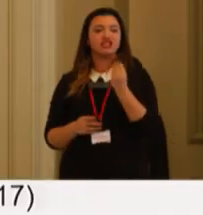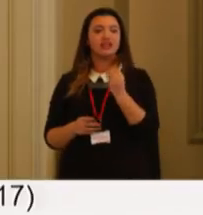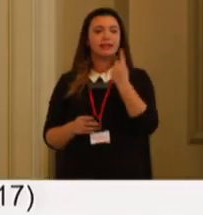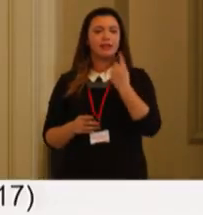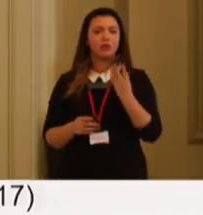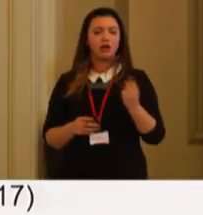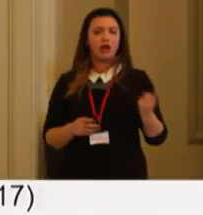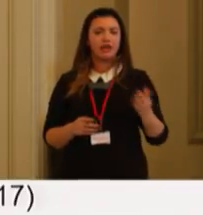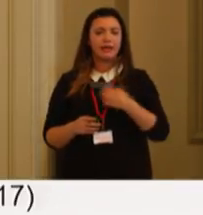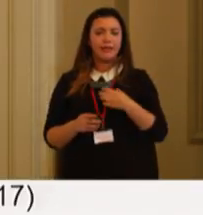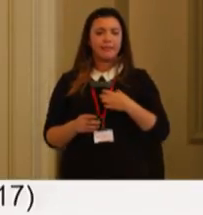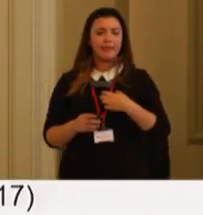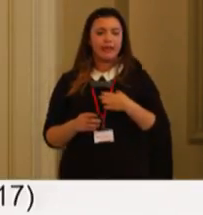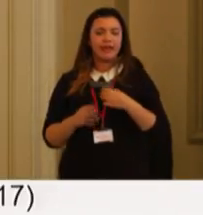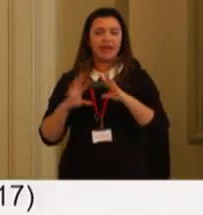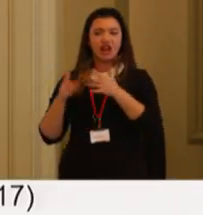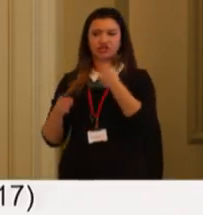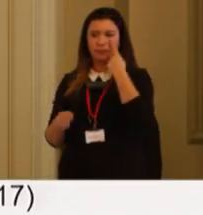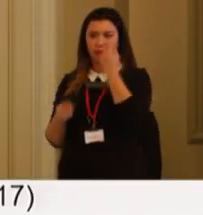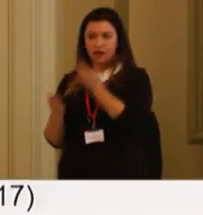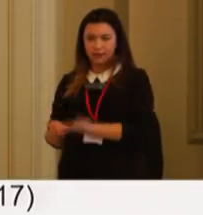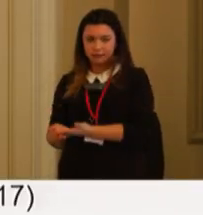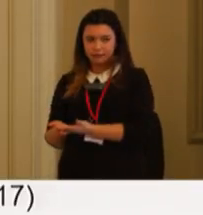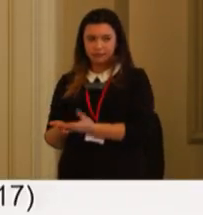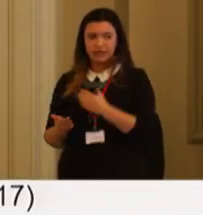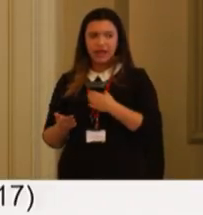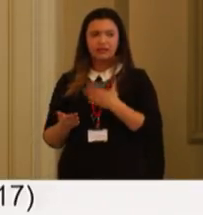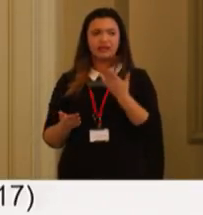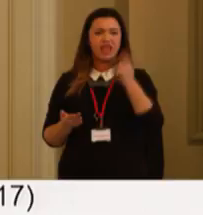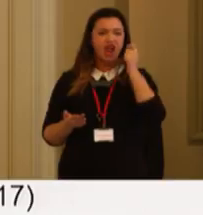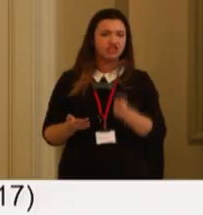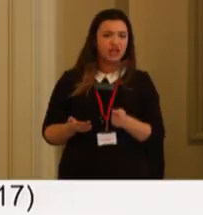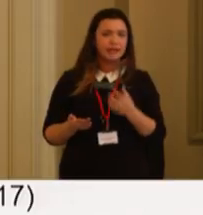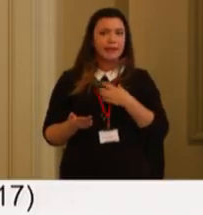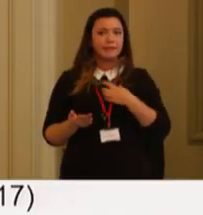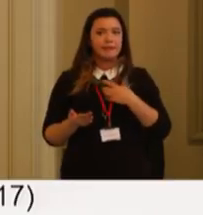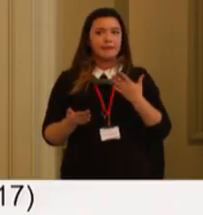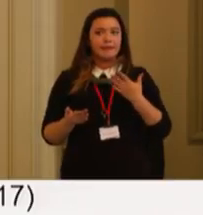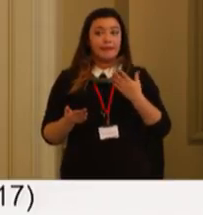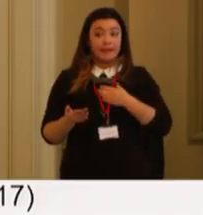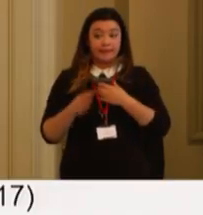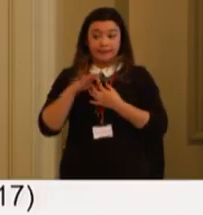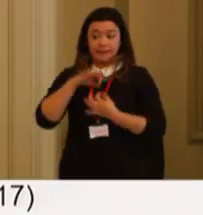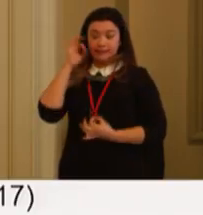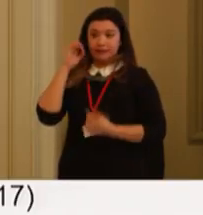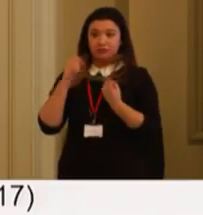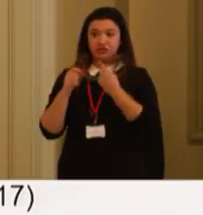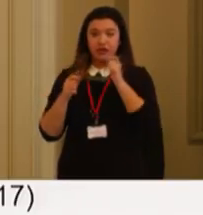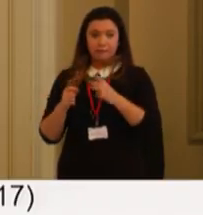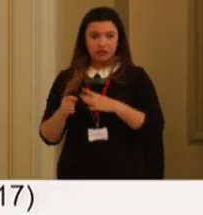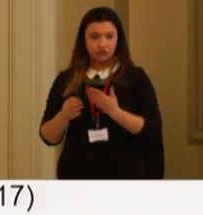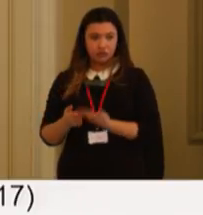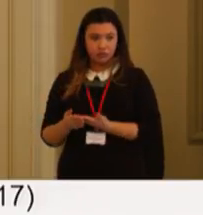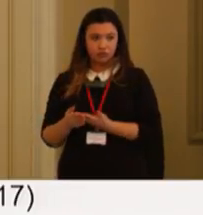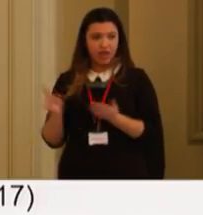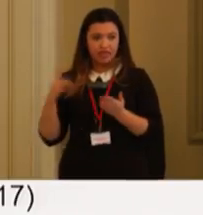you've got sort of youngsters who've got their own dreams and aspirations, but self-realization, sort